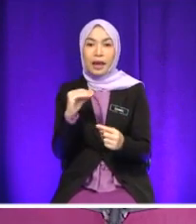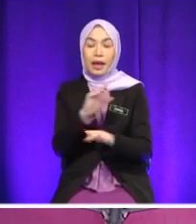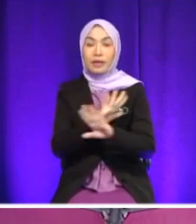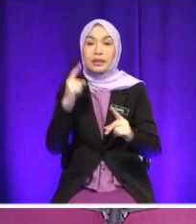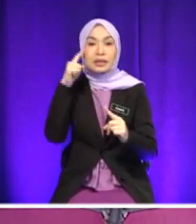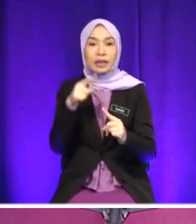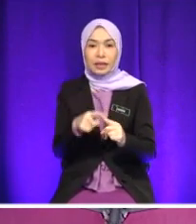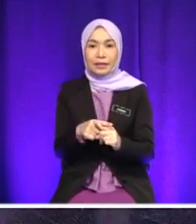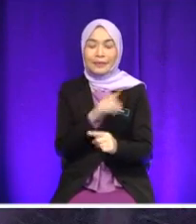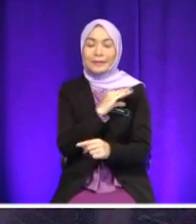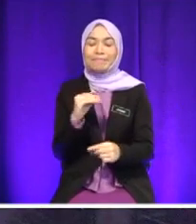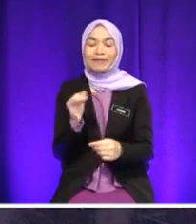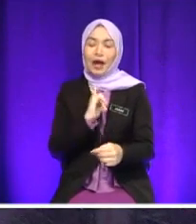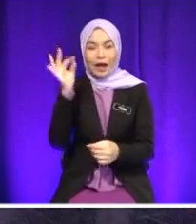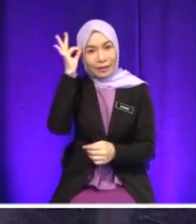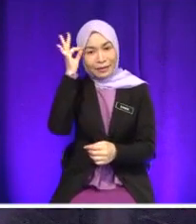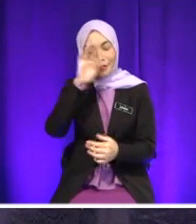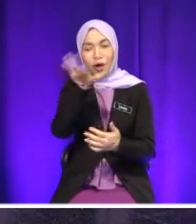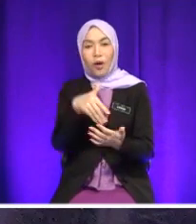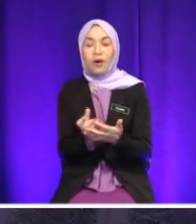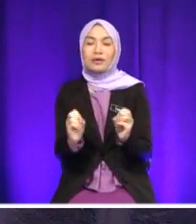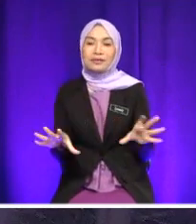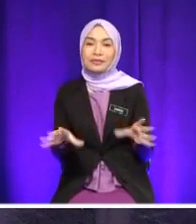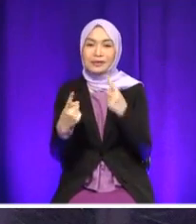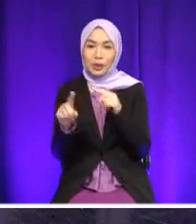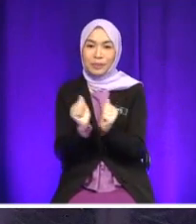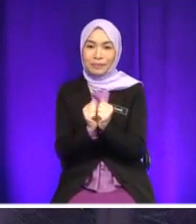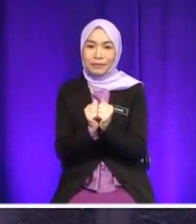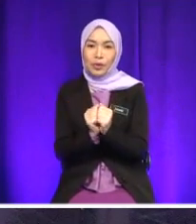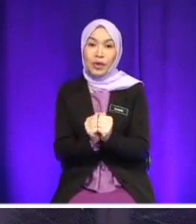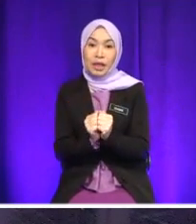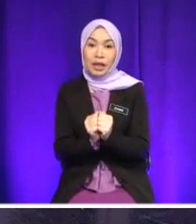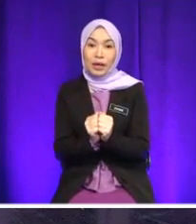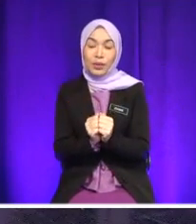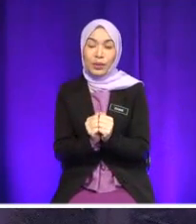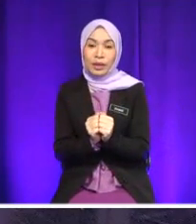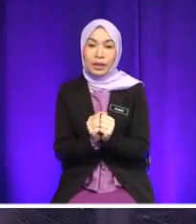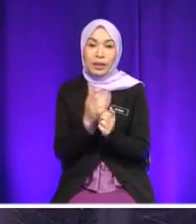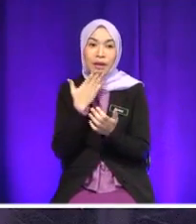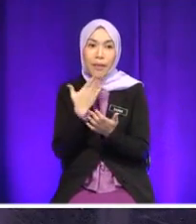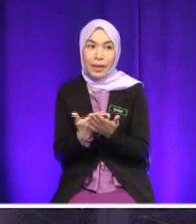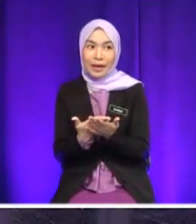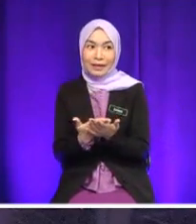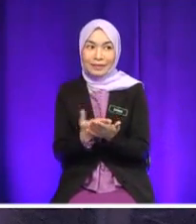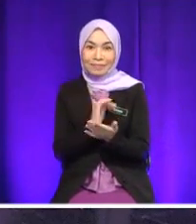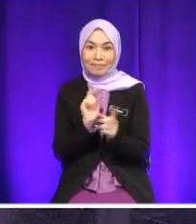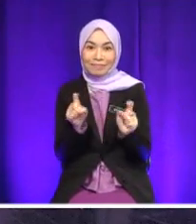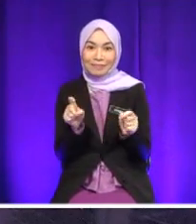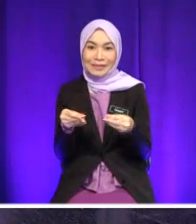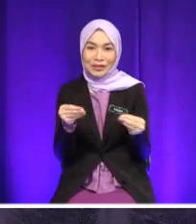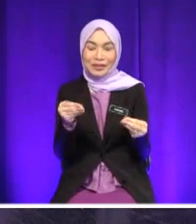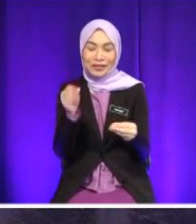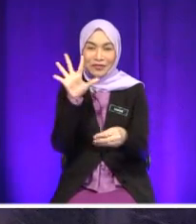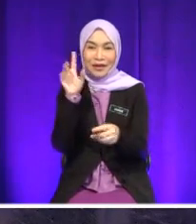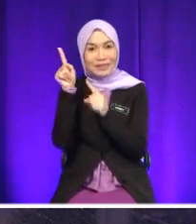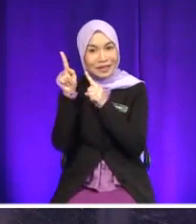of them done great job. Yep. Yeah. All right. So I think they should be given 5 stars. 5 stars. 5 stars,